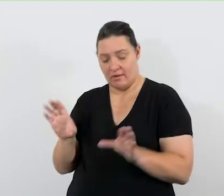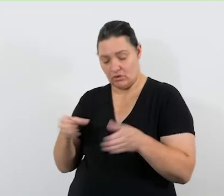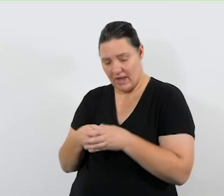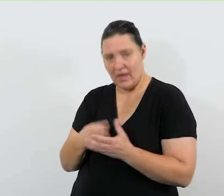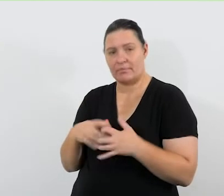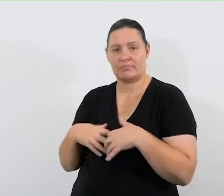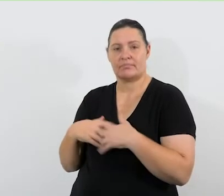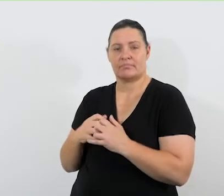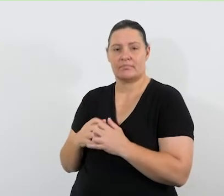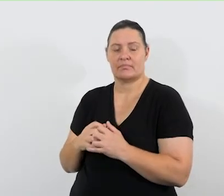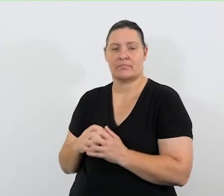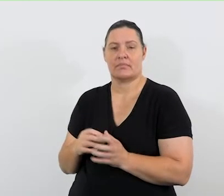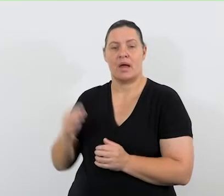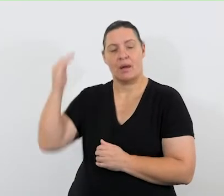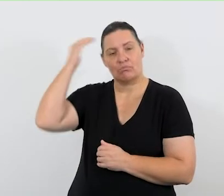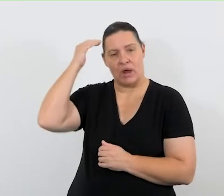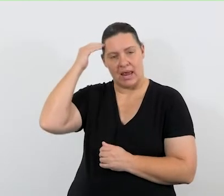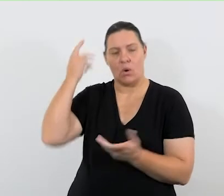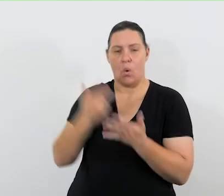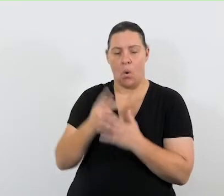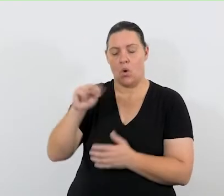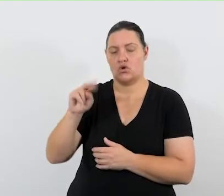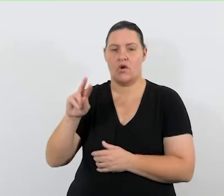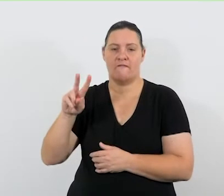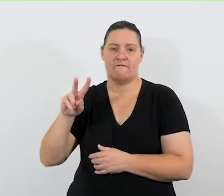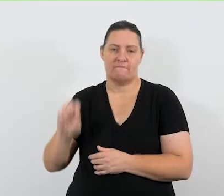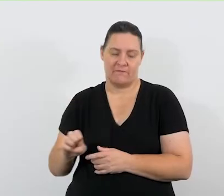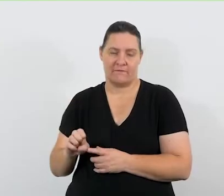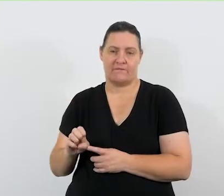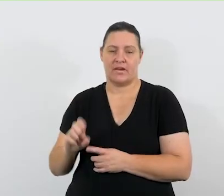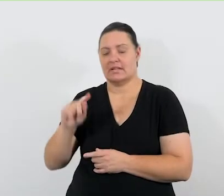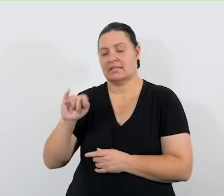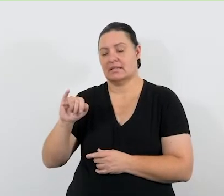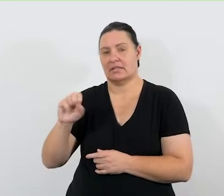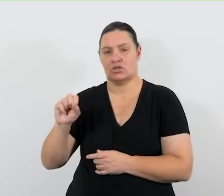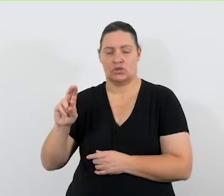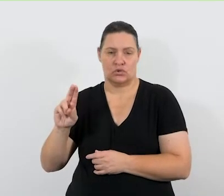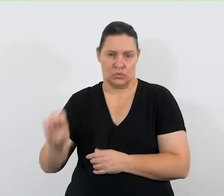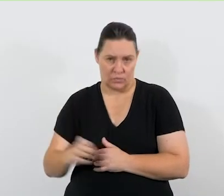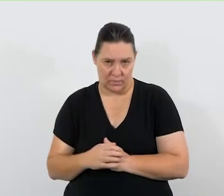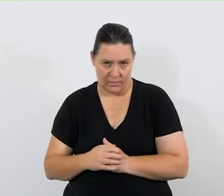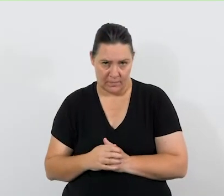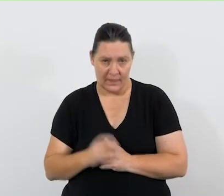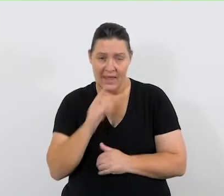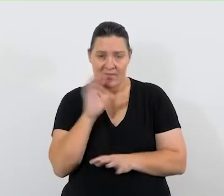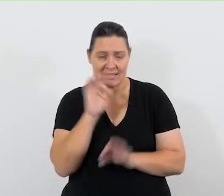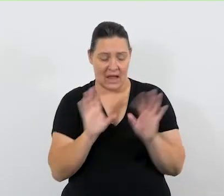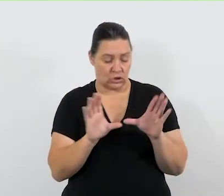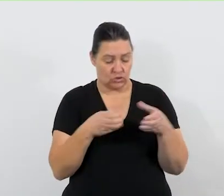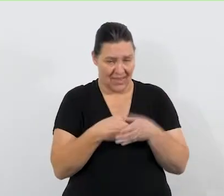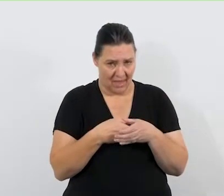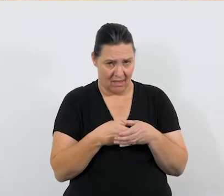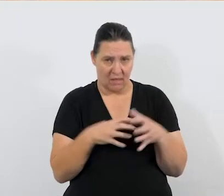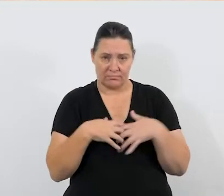cells will group together to form brain or nerve tissues. So basically what we are trying to say is that